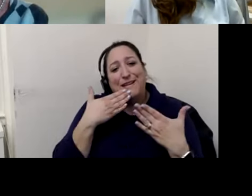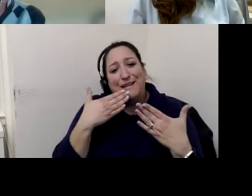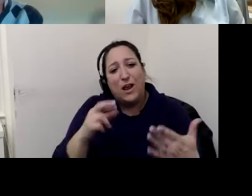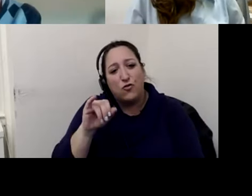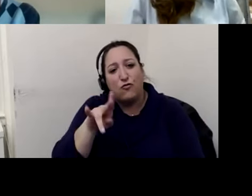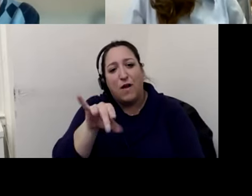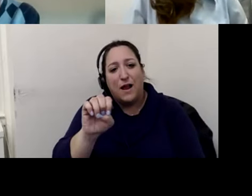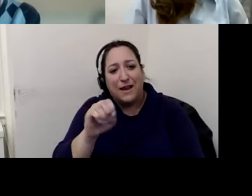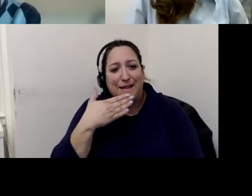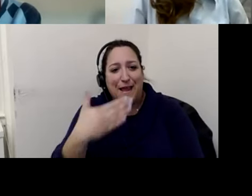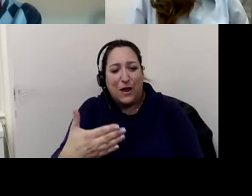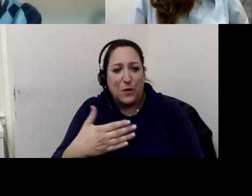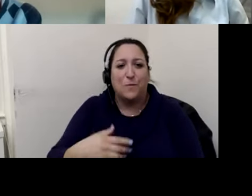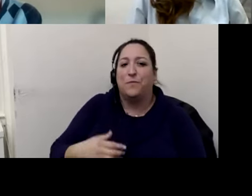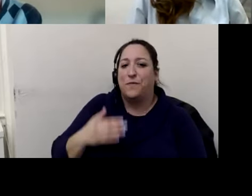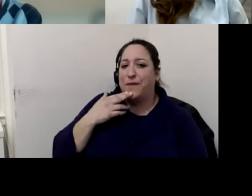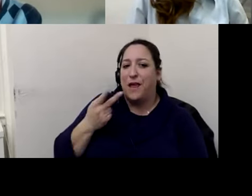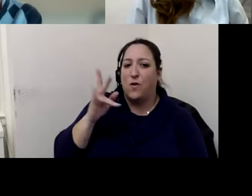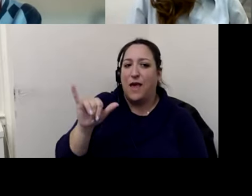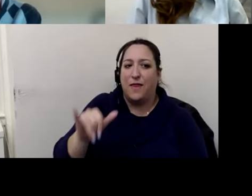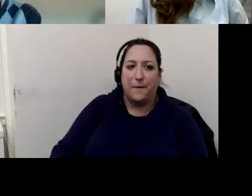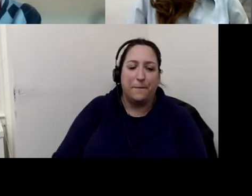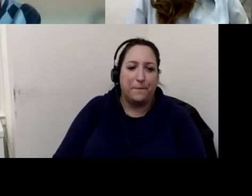Ronnie. Thank you, Kathy.